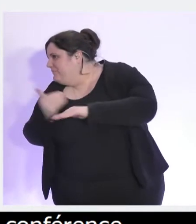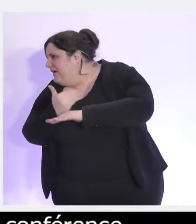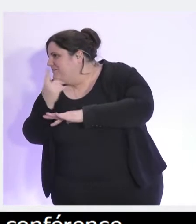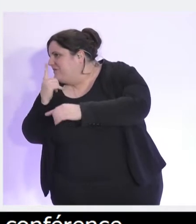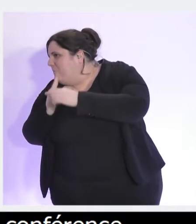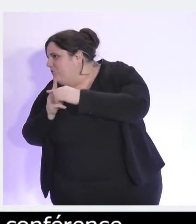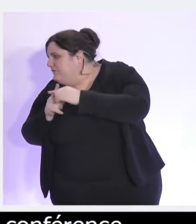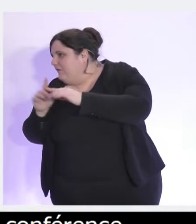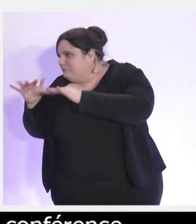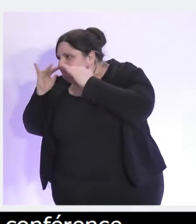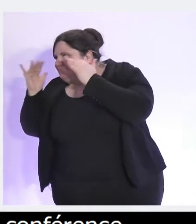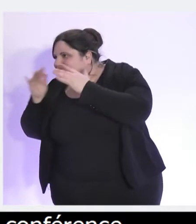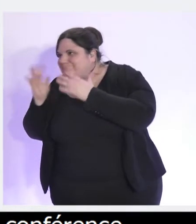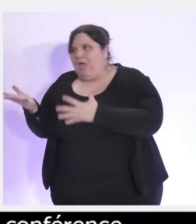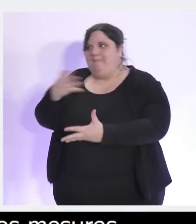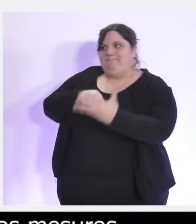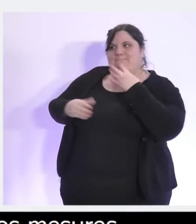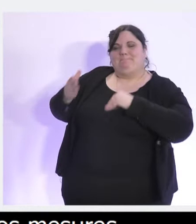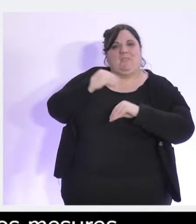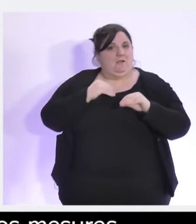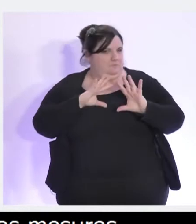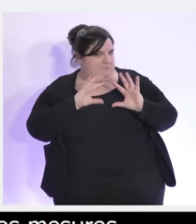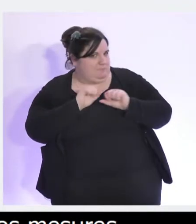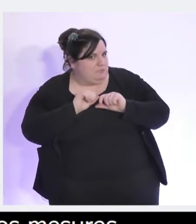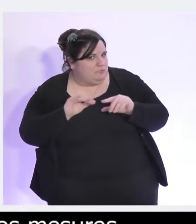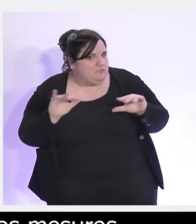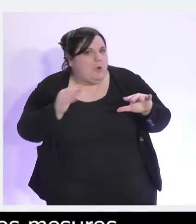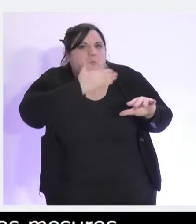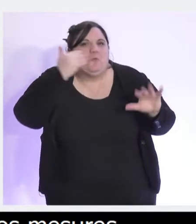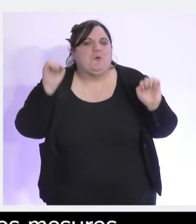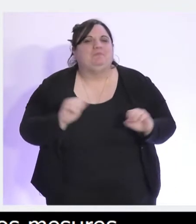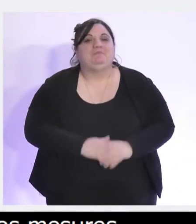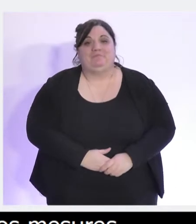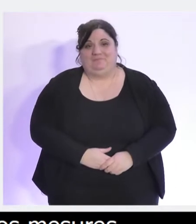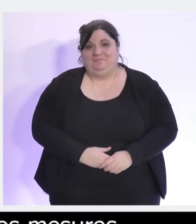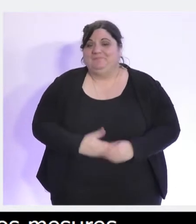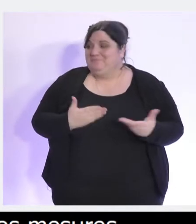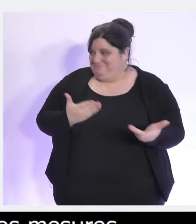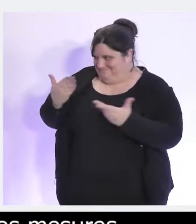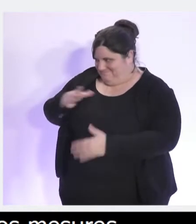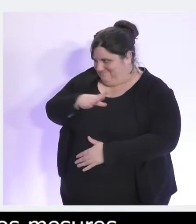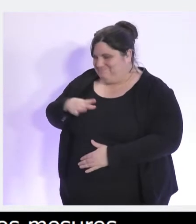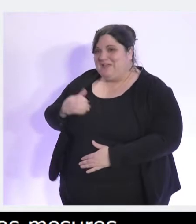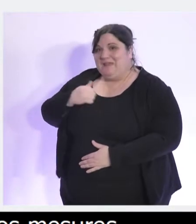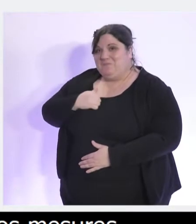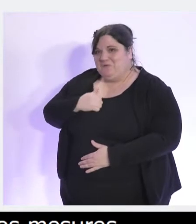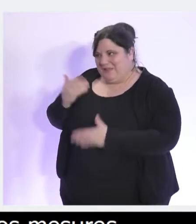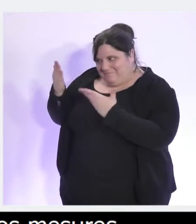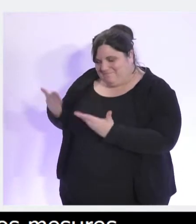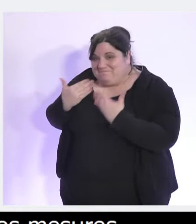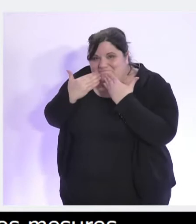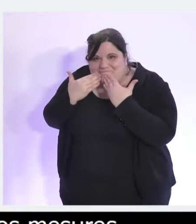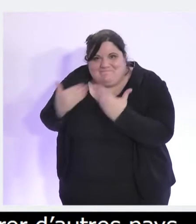thank State Secretary Sophie Cluzel for her constant dedication to promoting the rights of